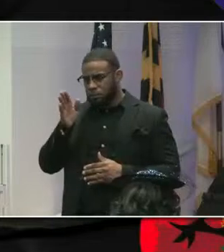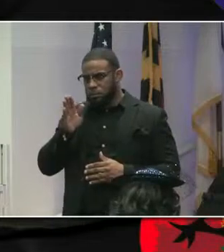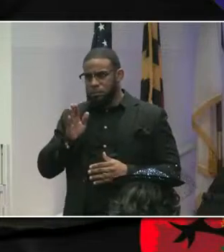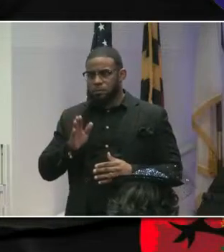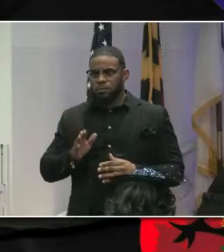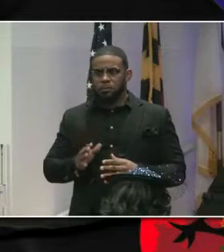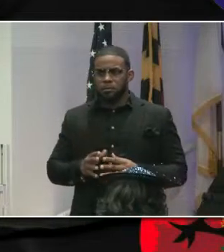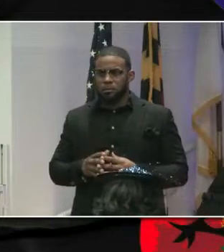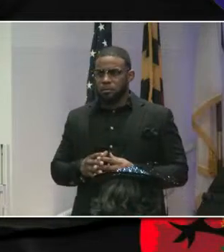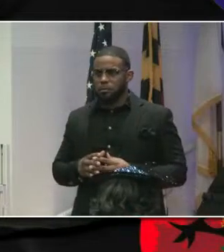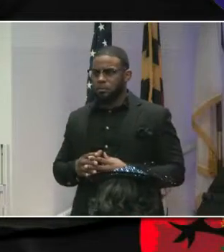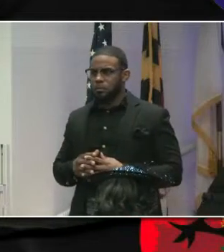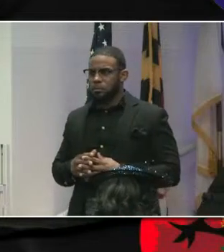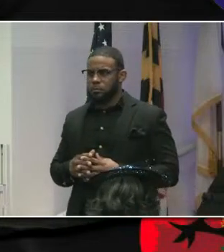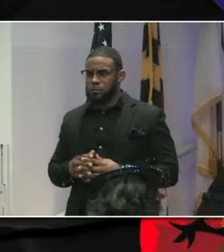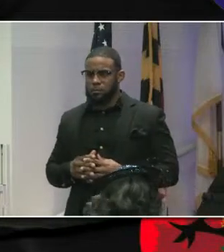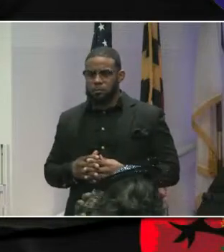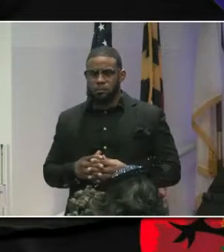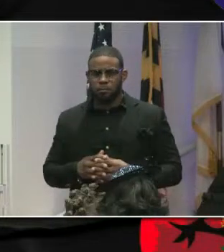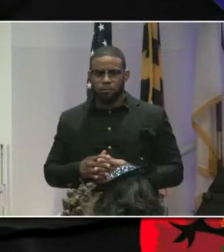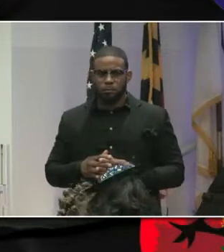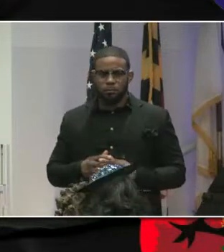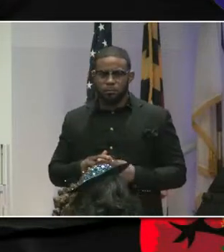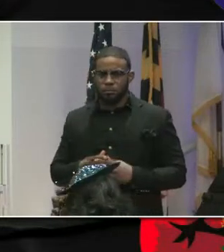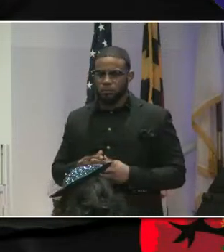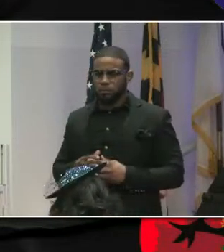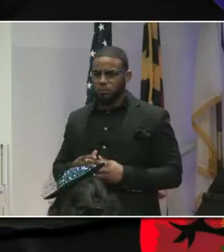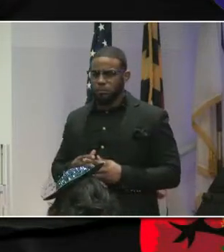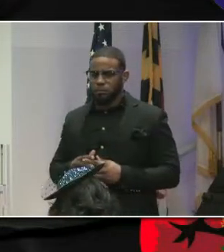you. Hallelujah. All right.